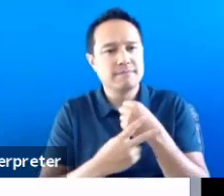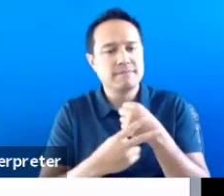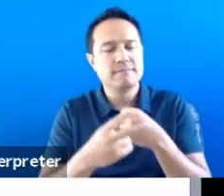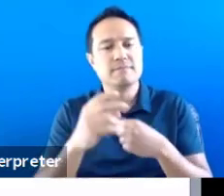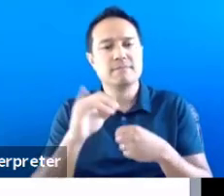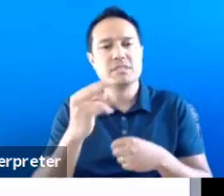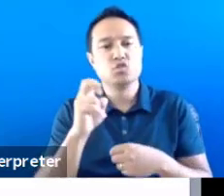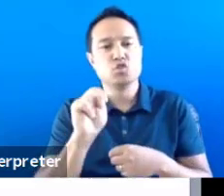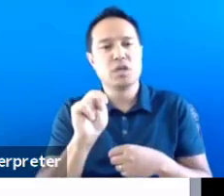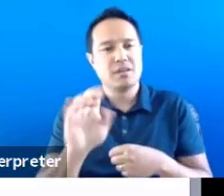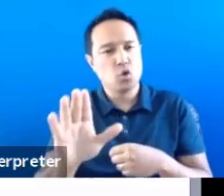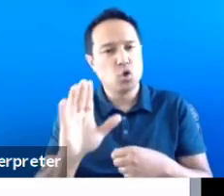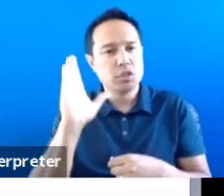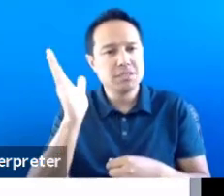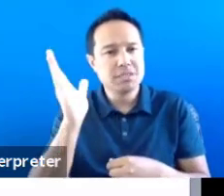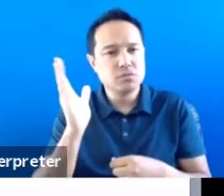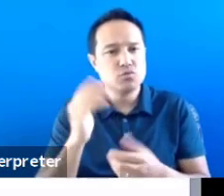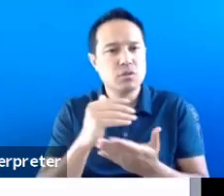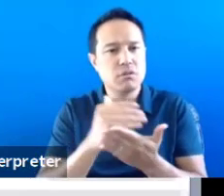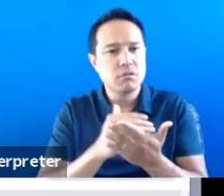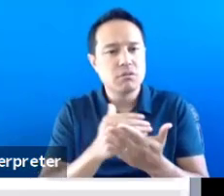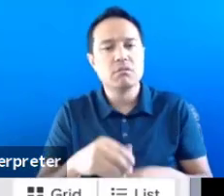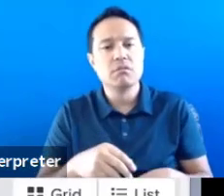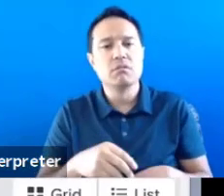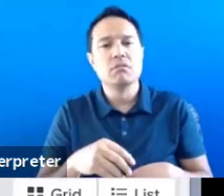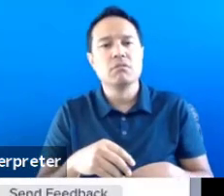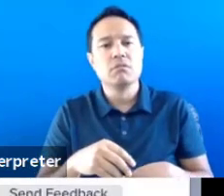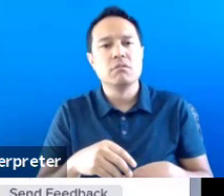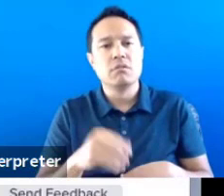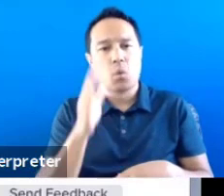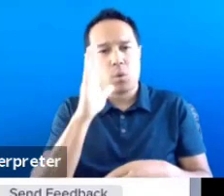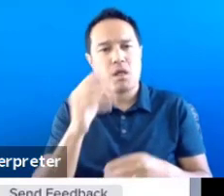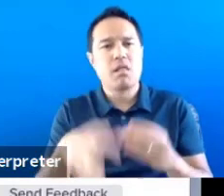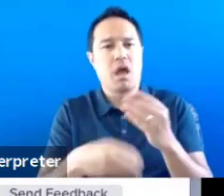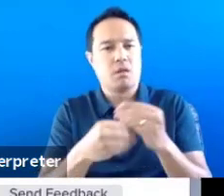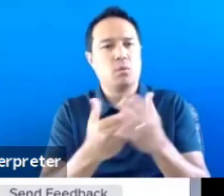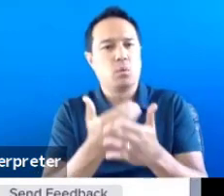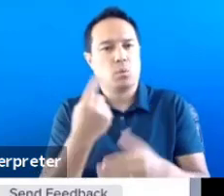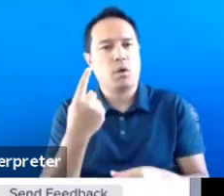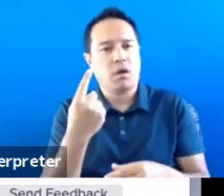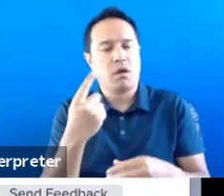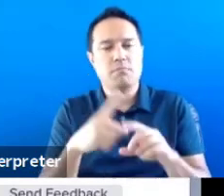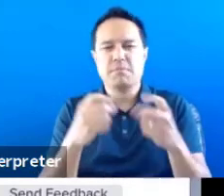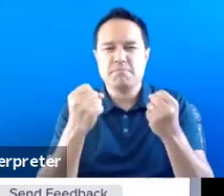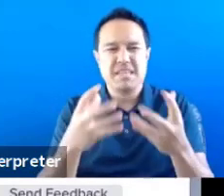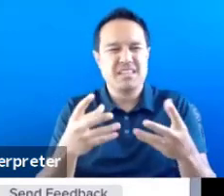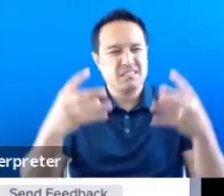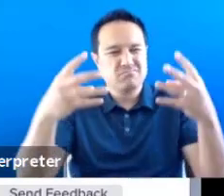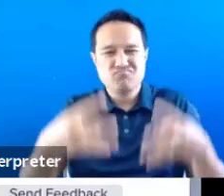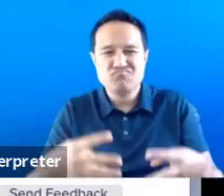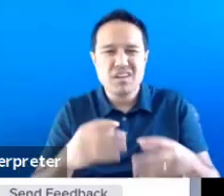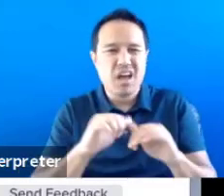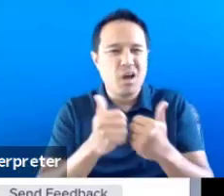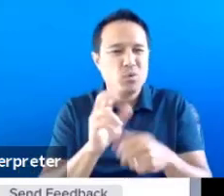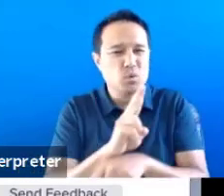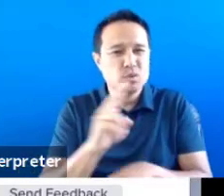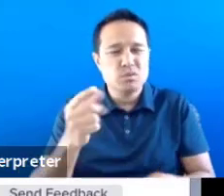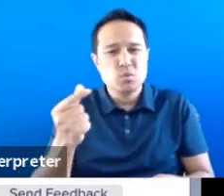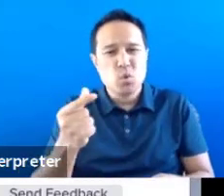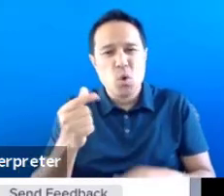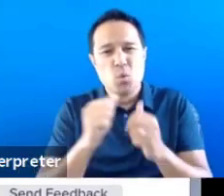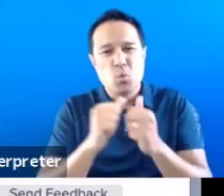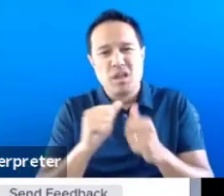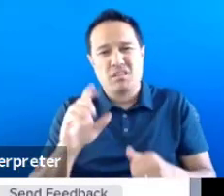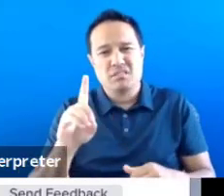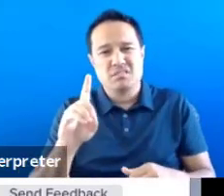have an updated one added as well. But there are just a ton of resources to support how you use Google with Discovery, most